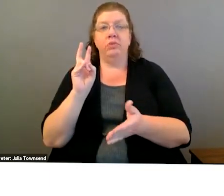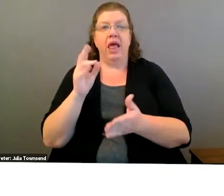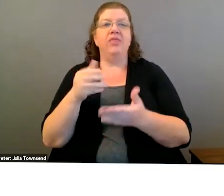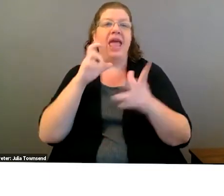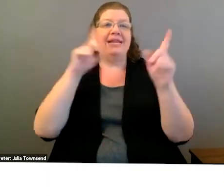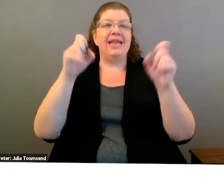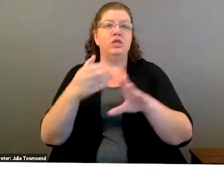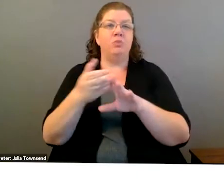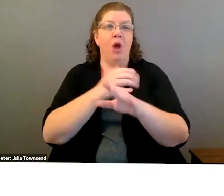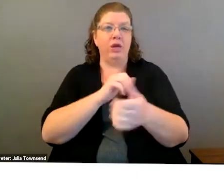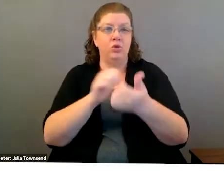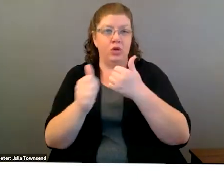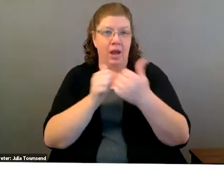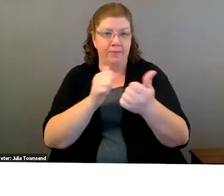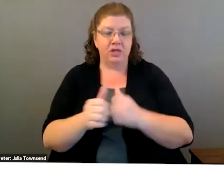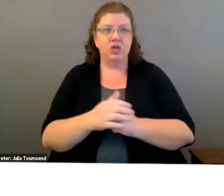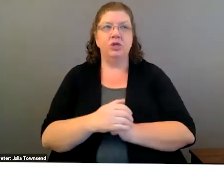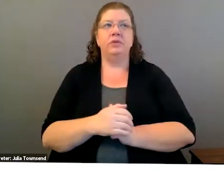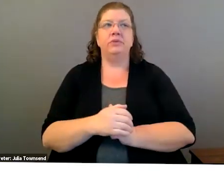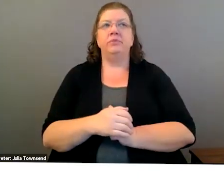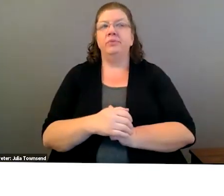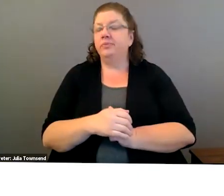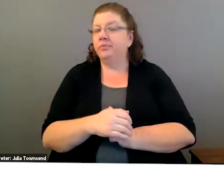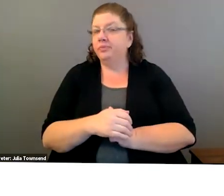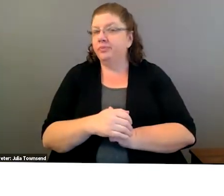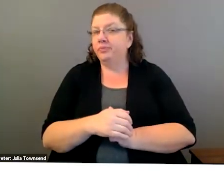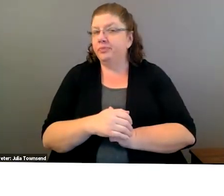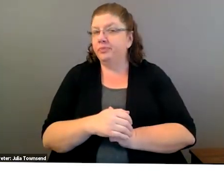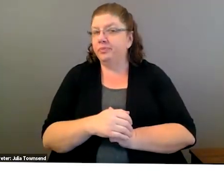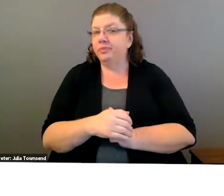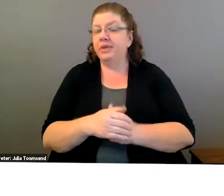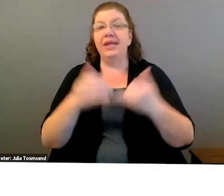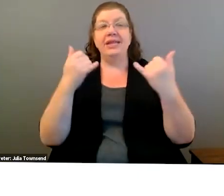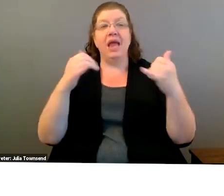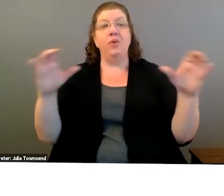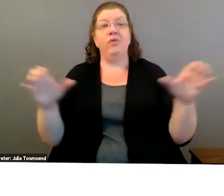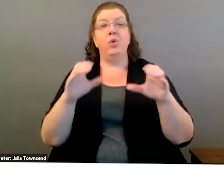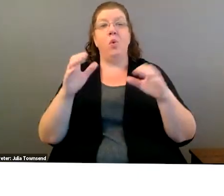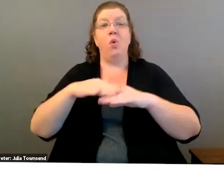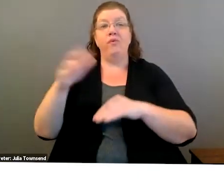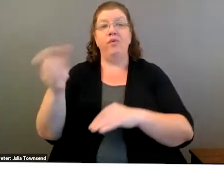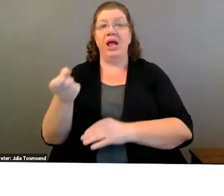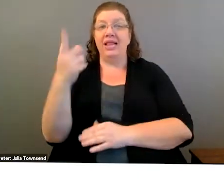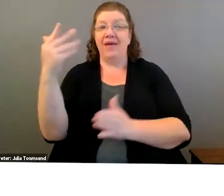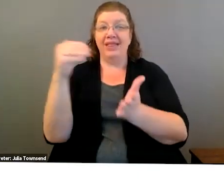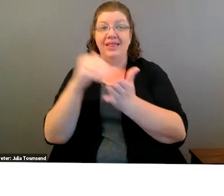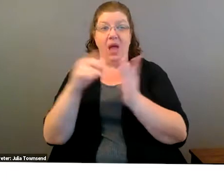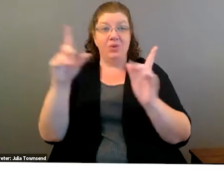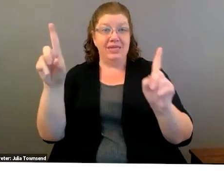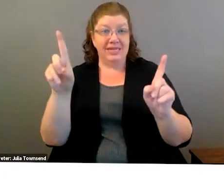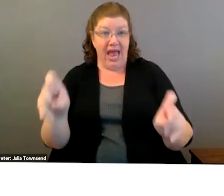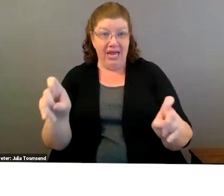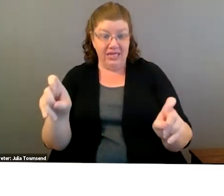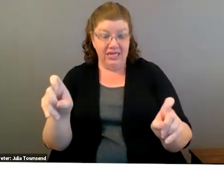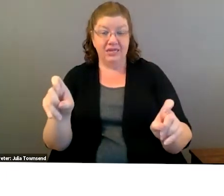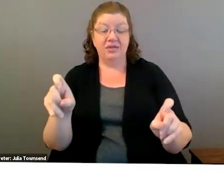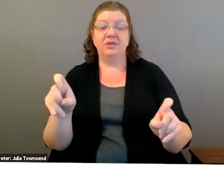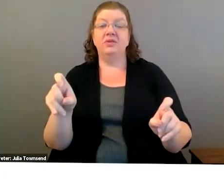competitions. Now that we've conducted over 11,000 tests, and we have